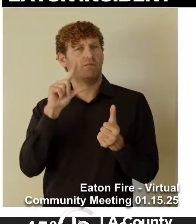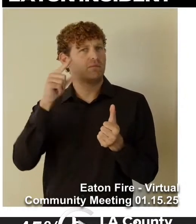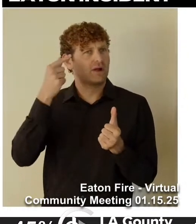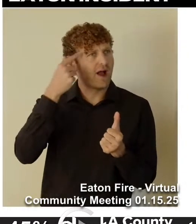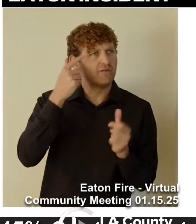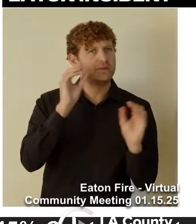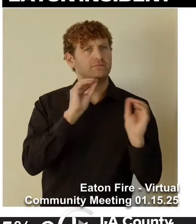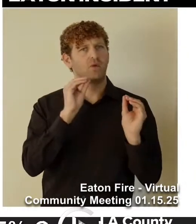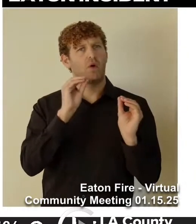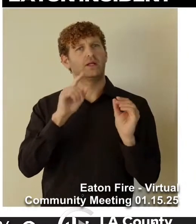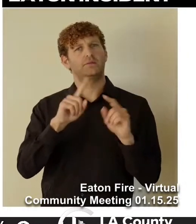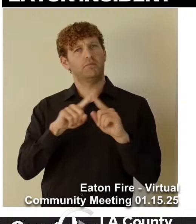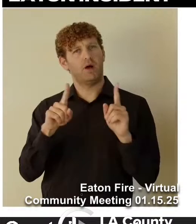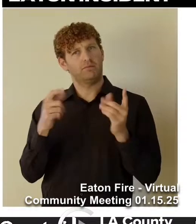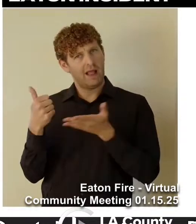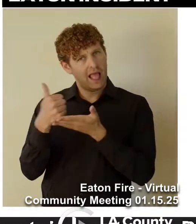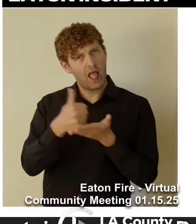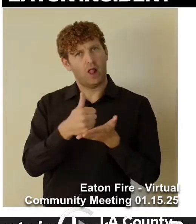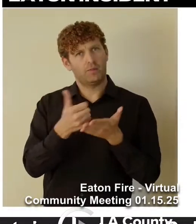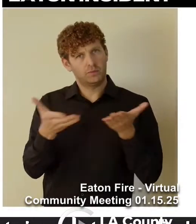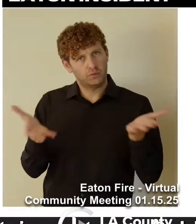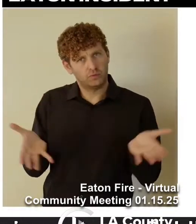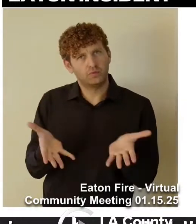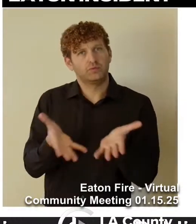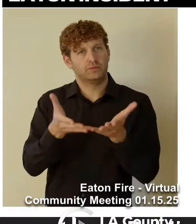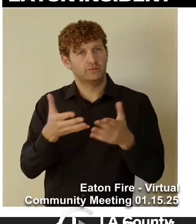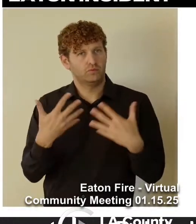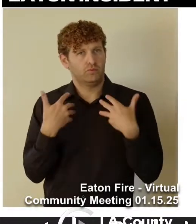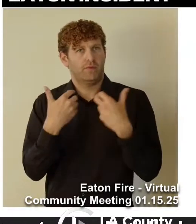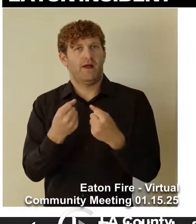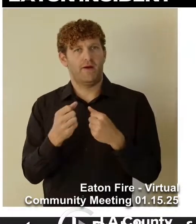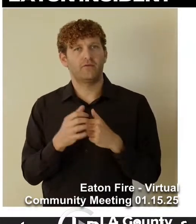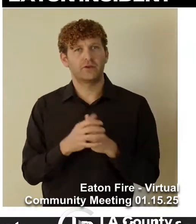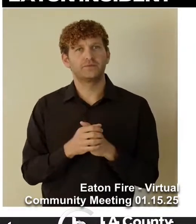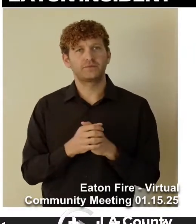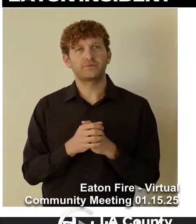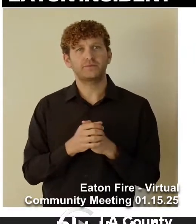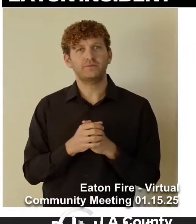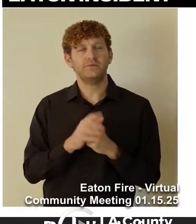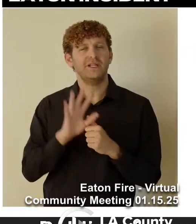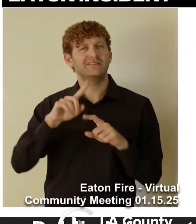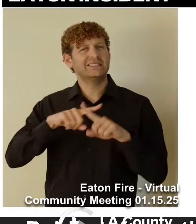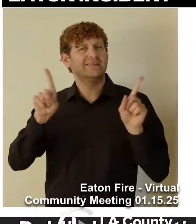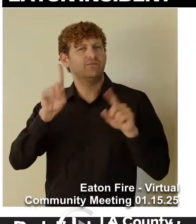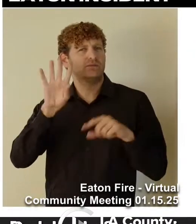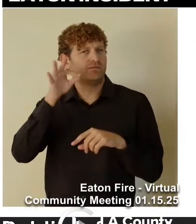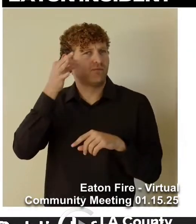recent wildfires to apply for federal disaster assistance at